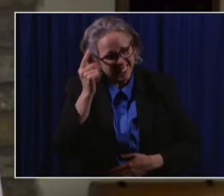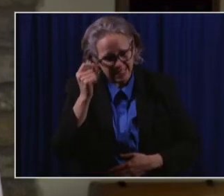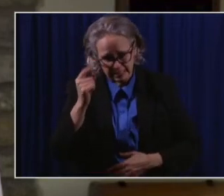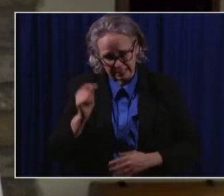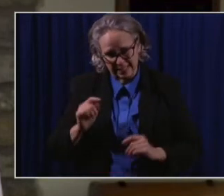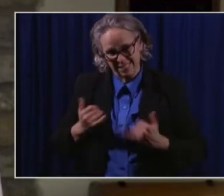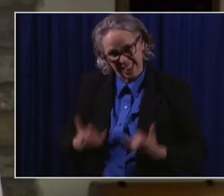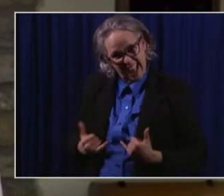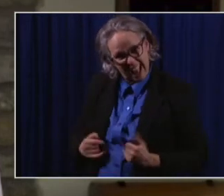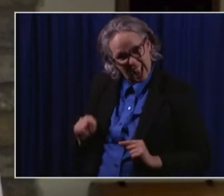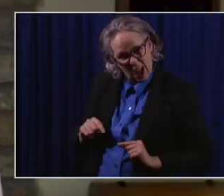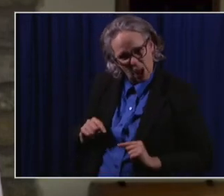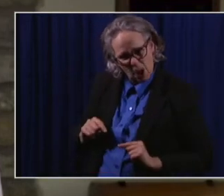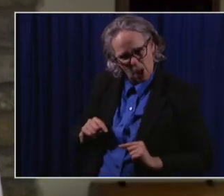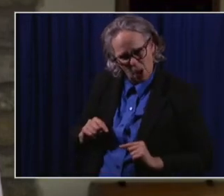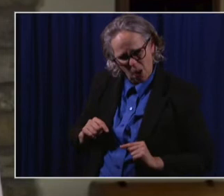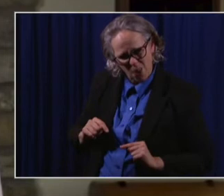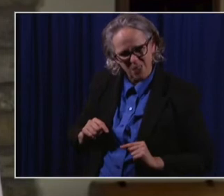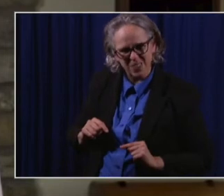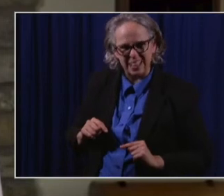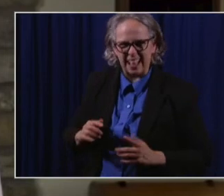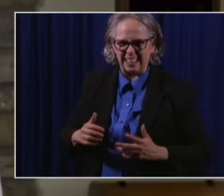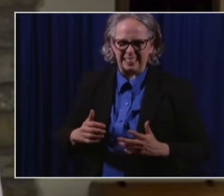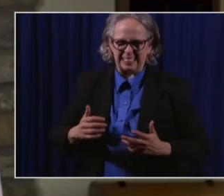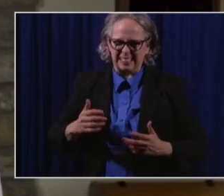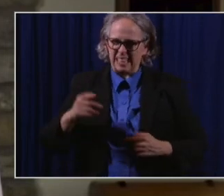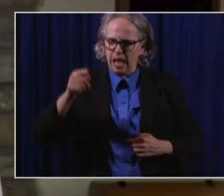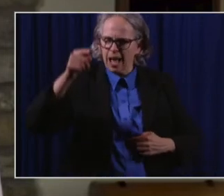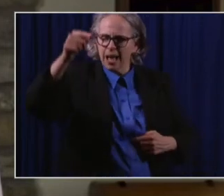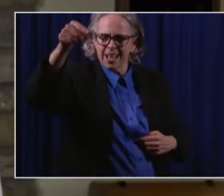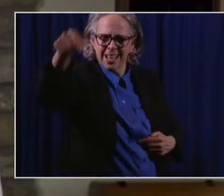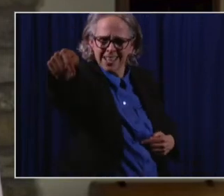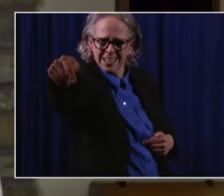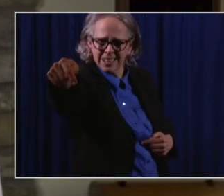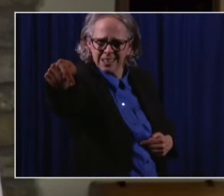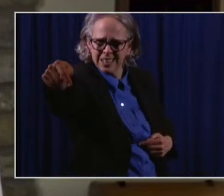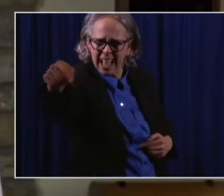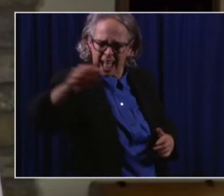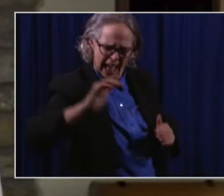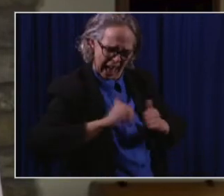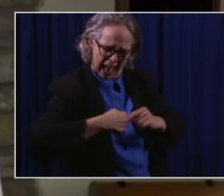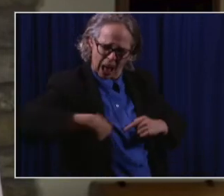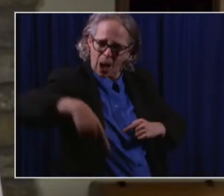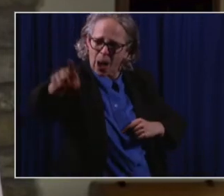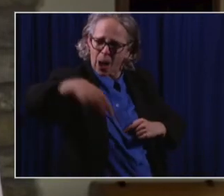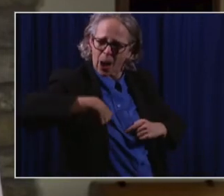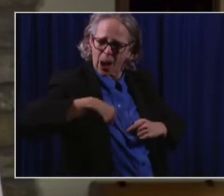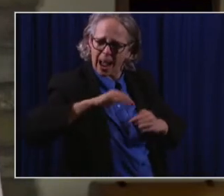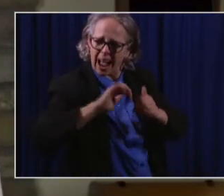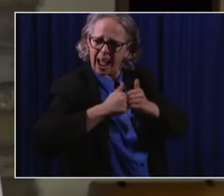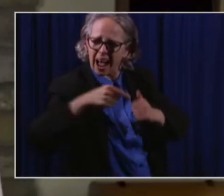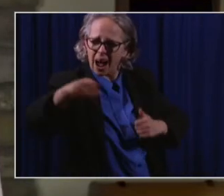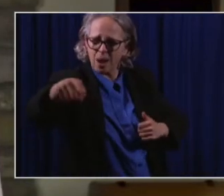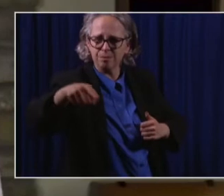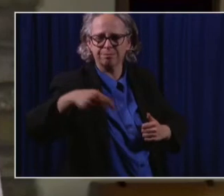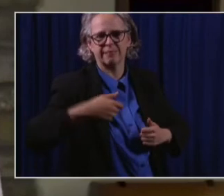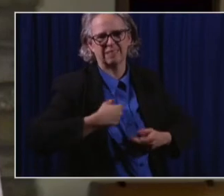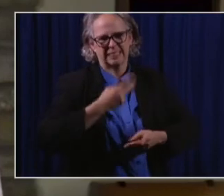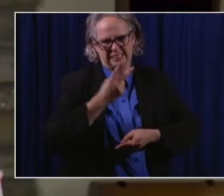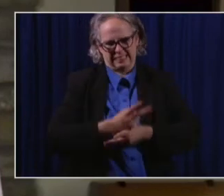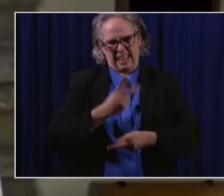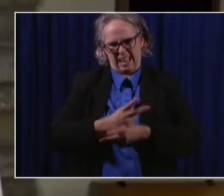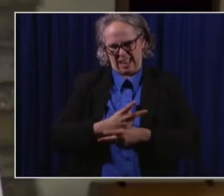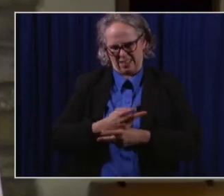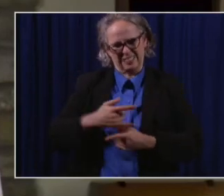at the end. And we can do that. And we can do it without destroying what we love. And in